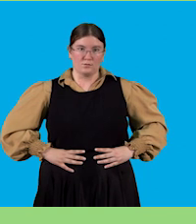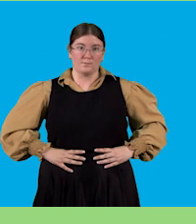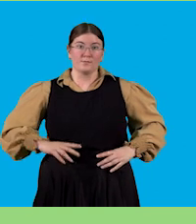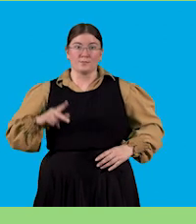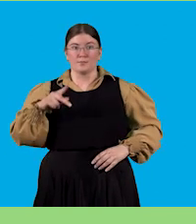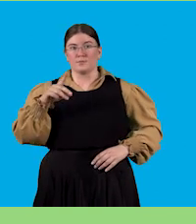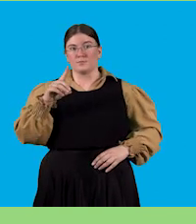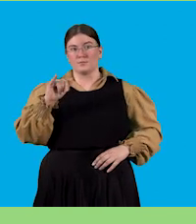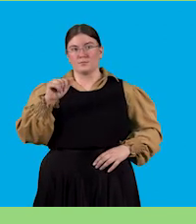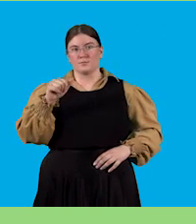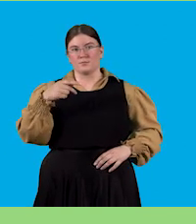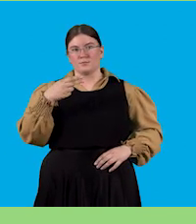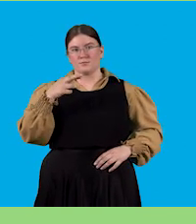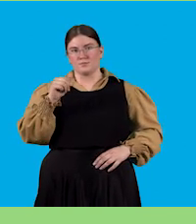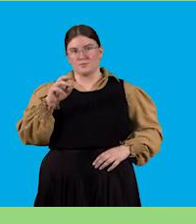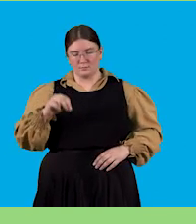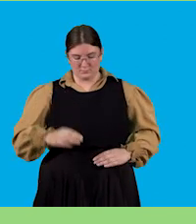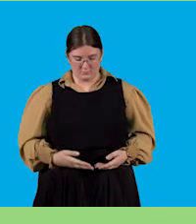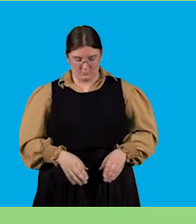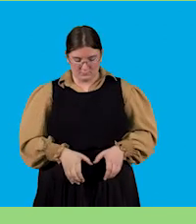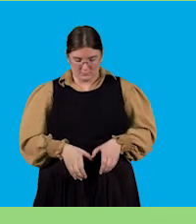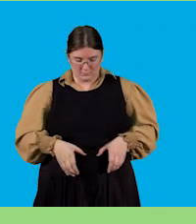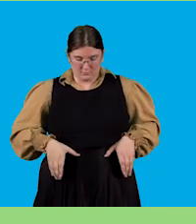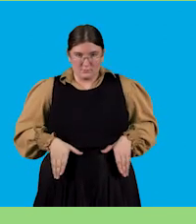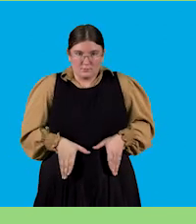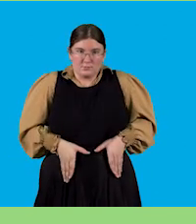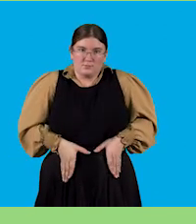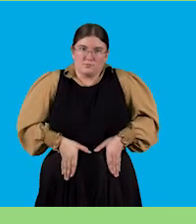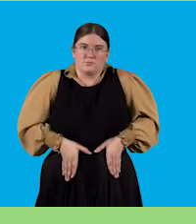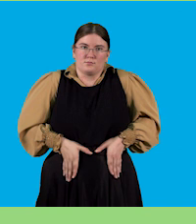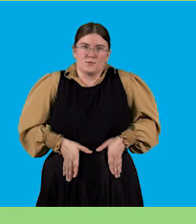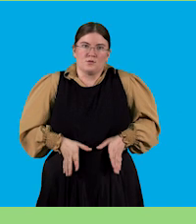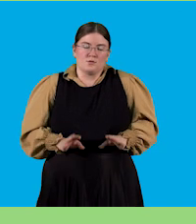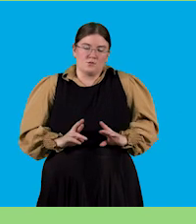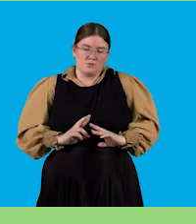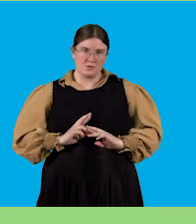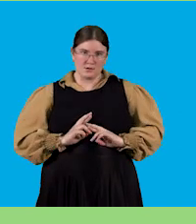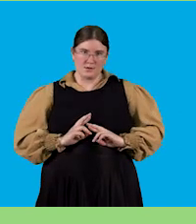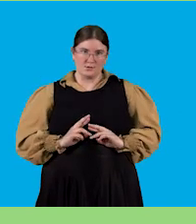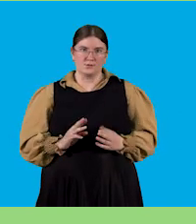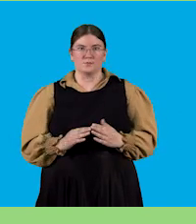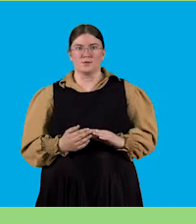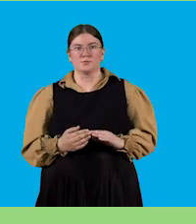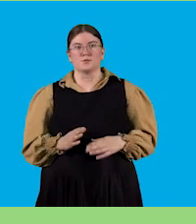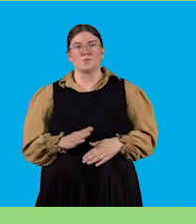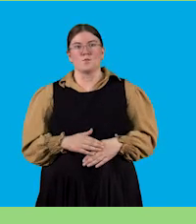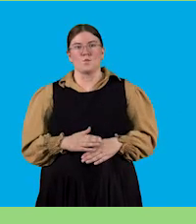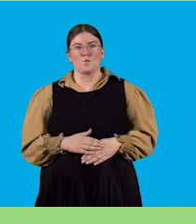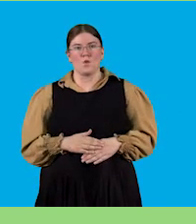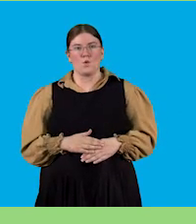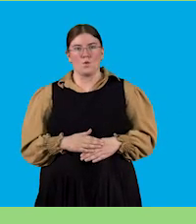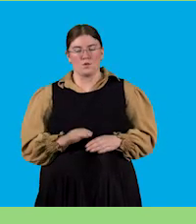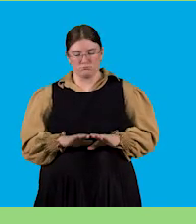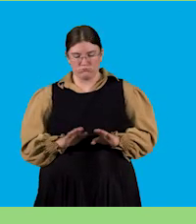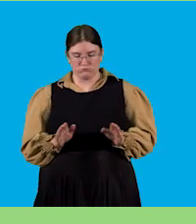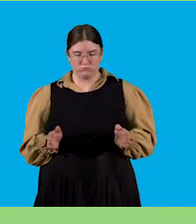The diaphragm then relaxes and becomes more of a dome shape. So it is not flat